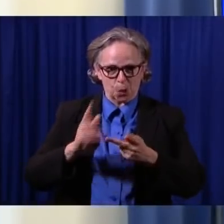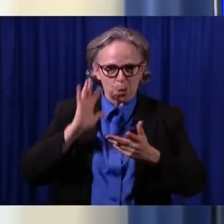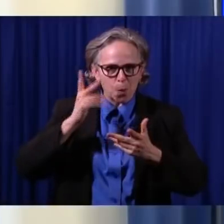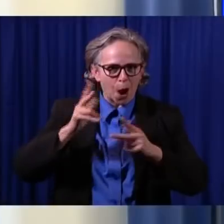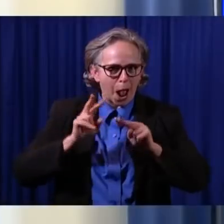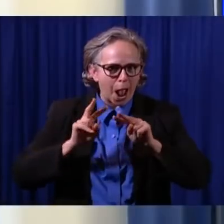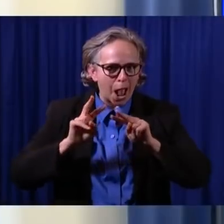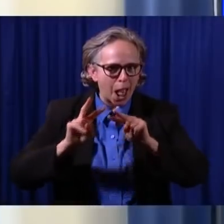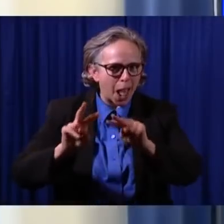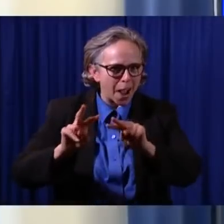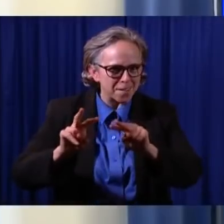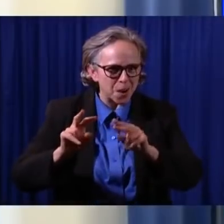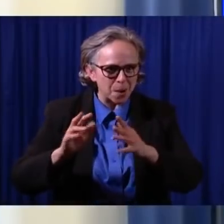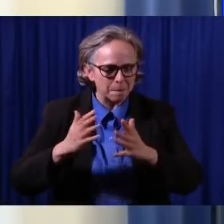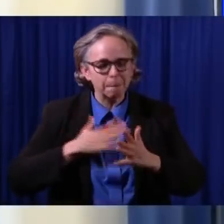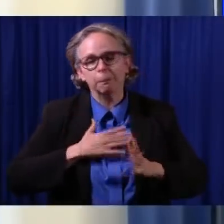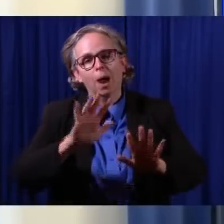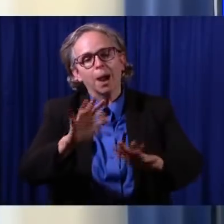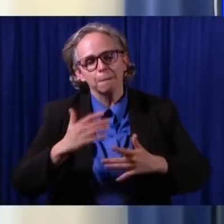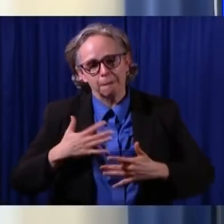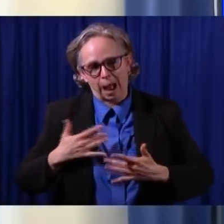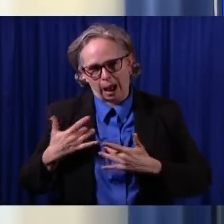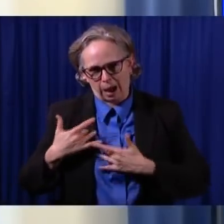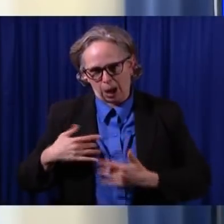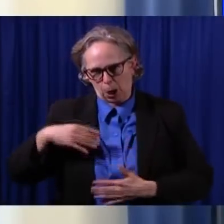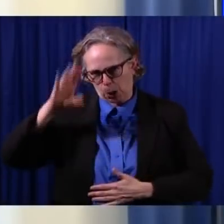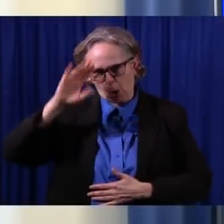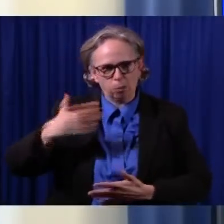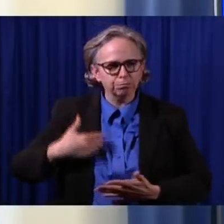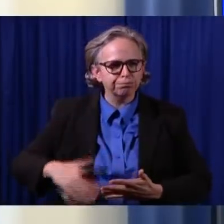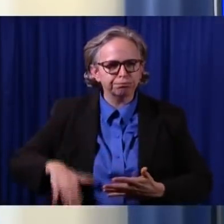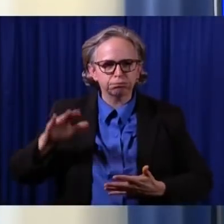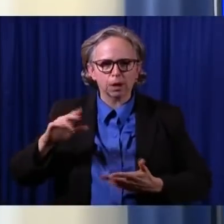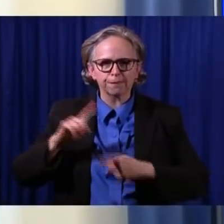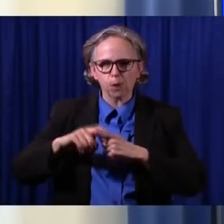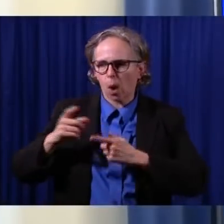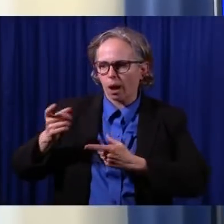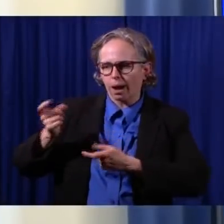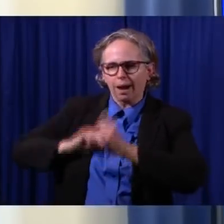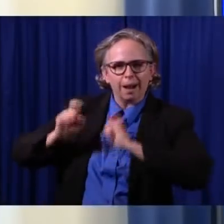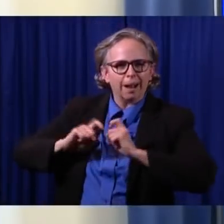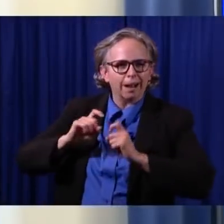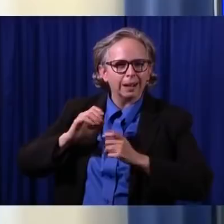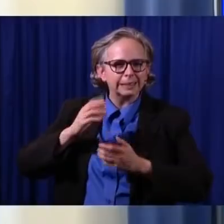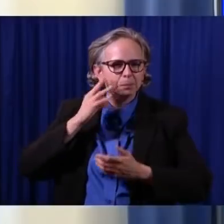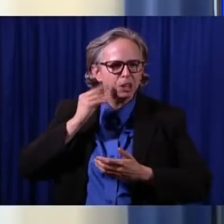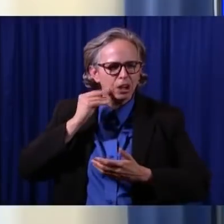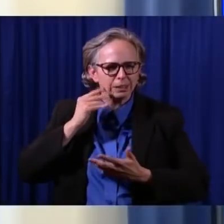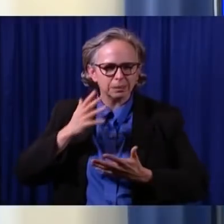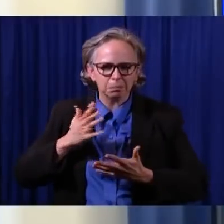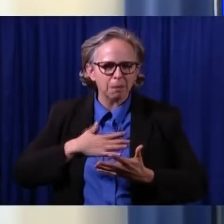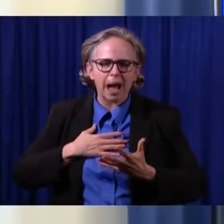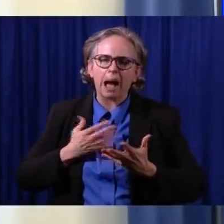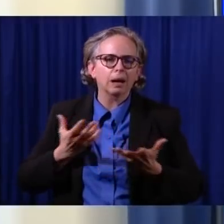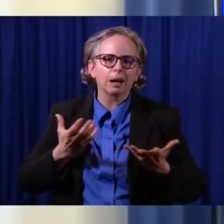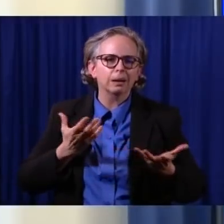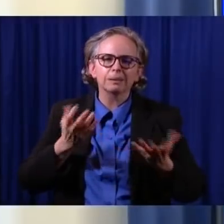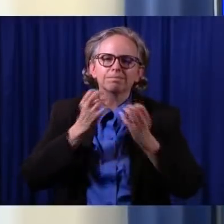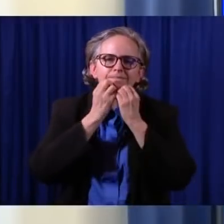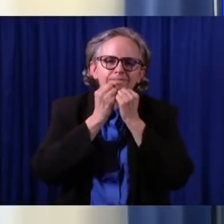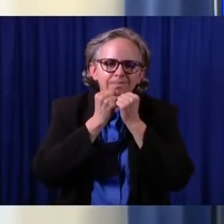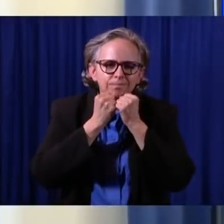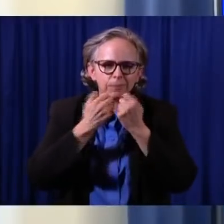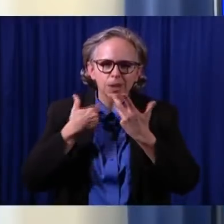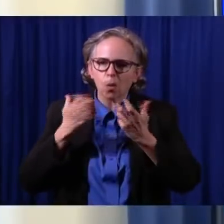always been, I came from philanthropy, is to get out there and talk to people. And I think sometimes all the voices are